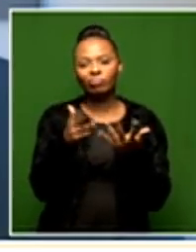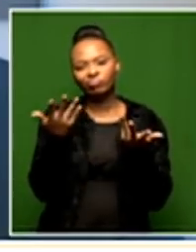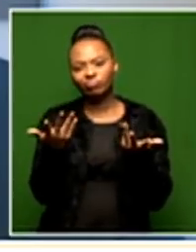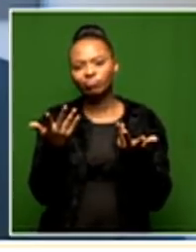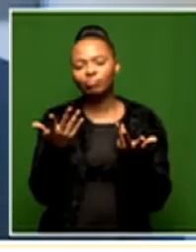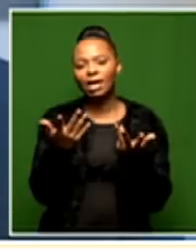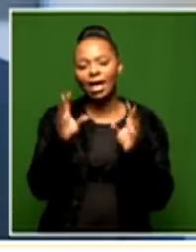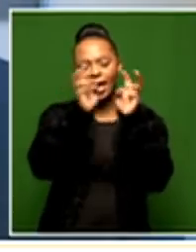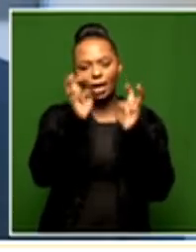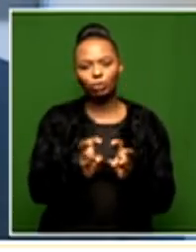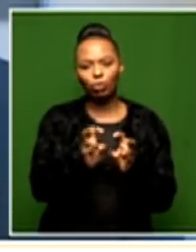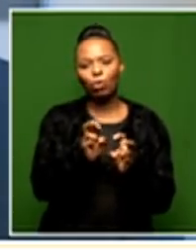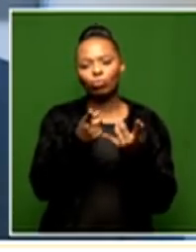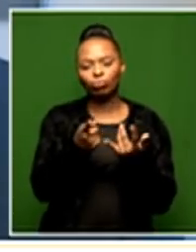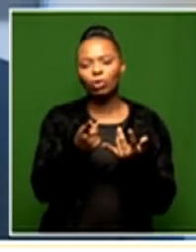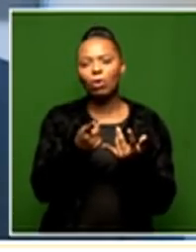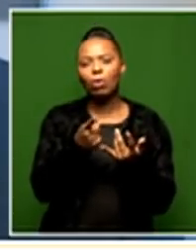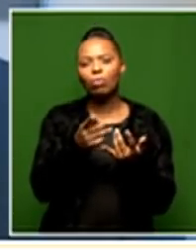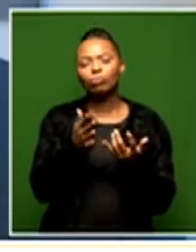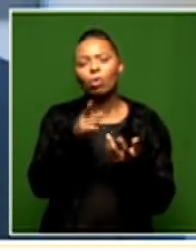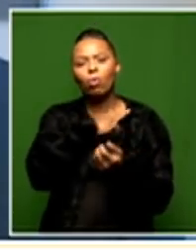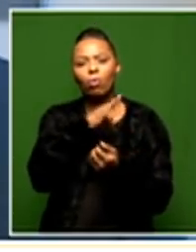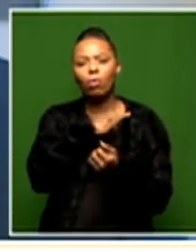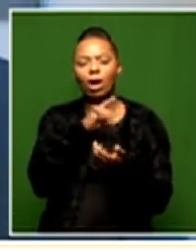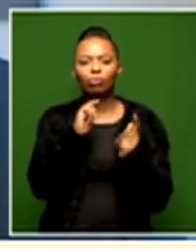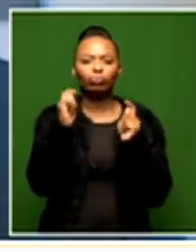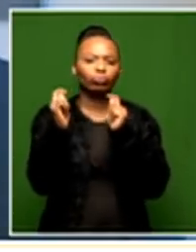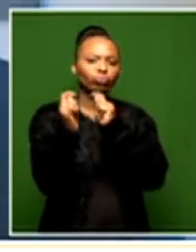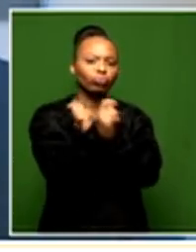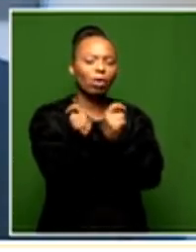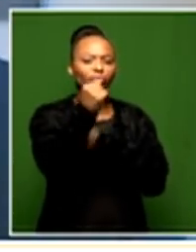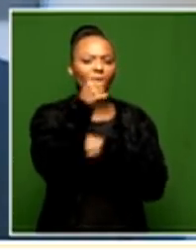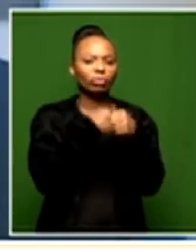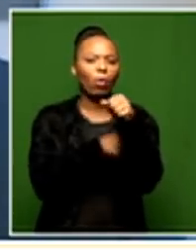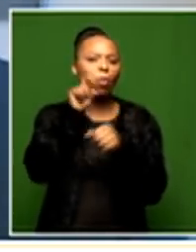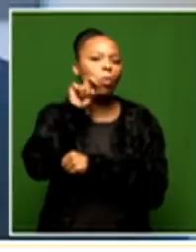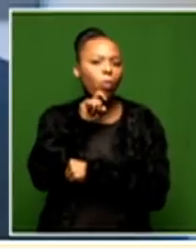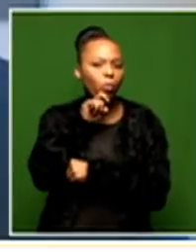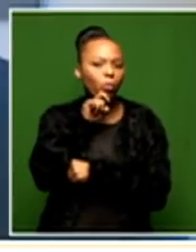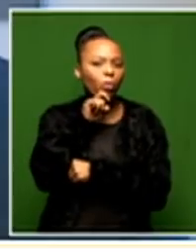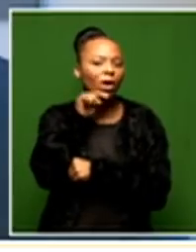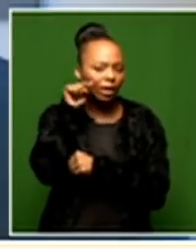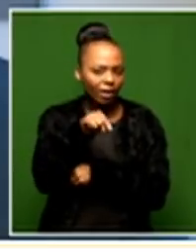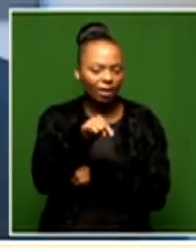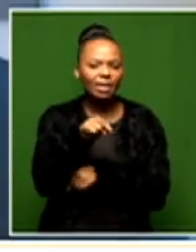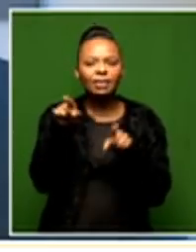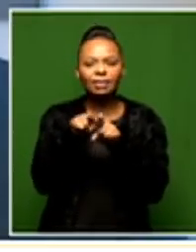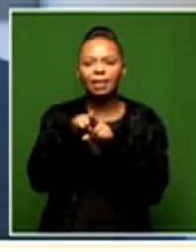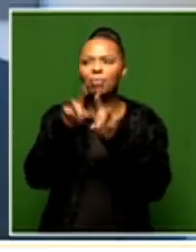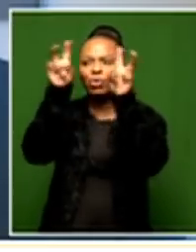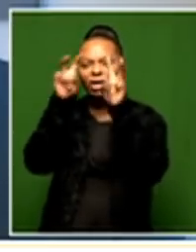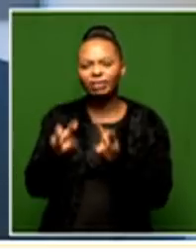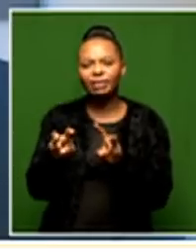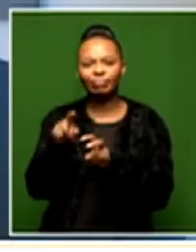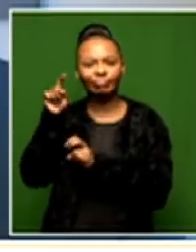as to why they would want to move away from the current structure, and how will the power utility